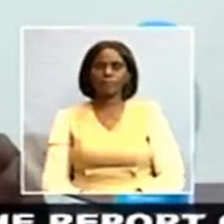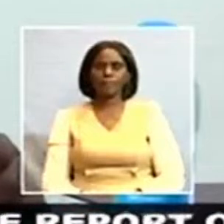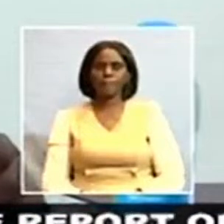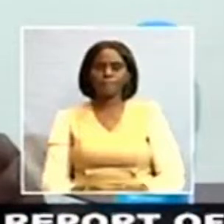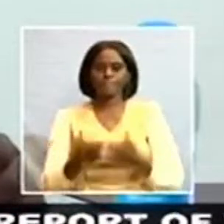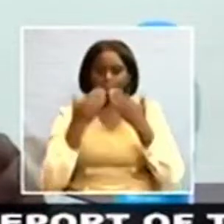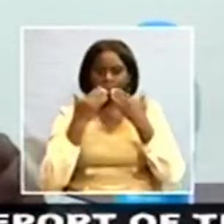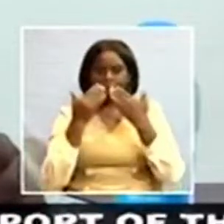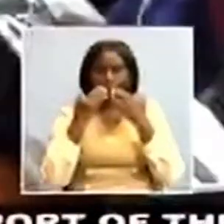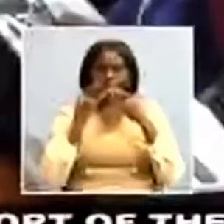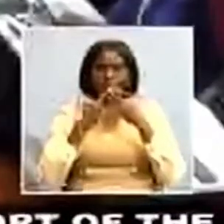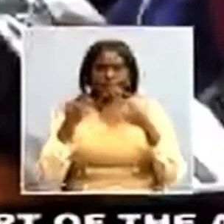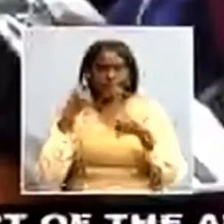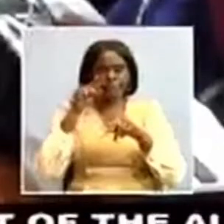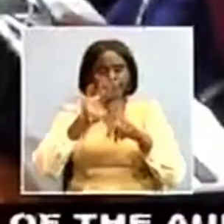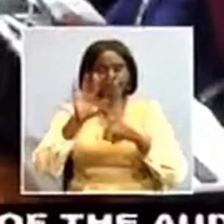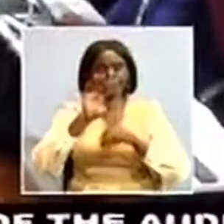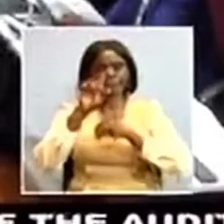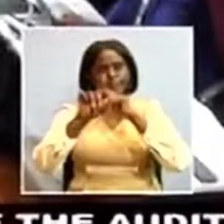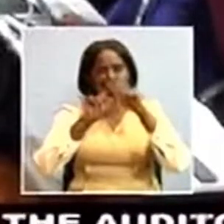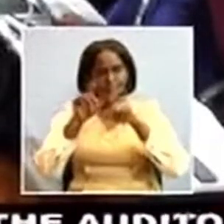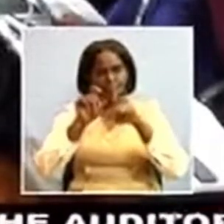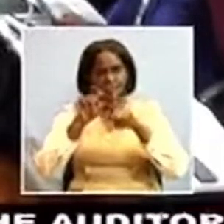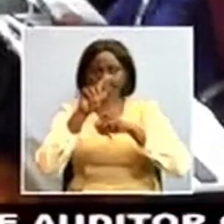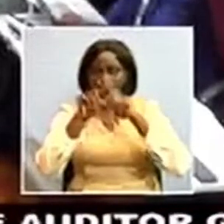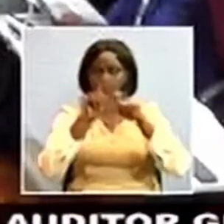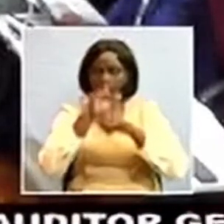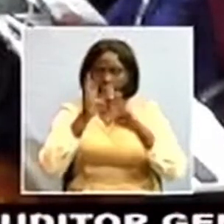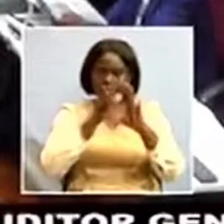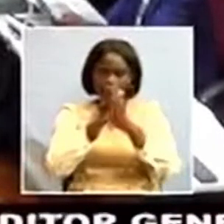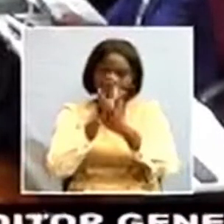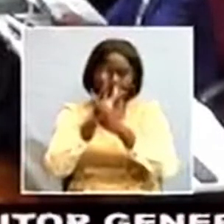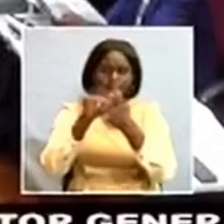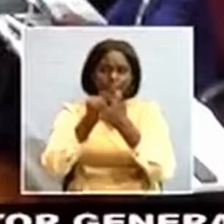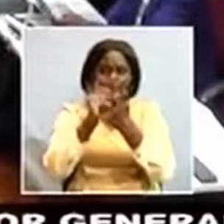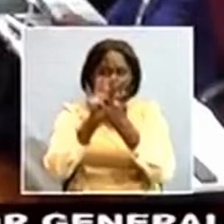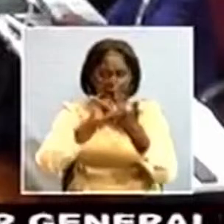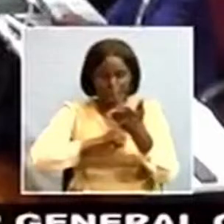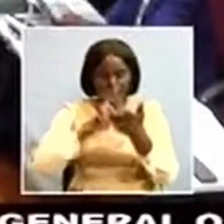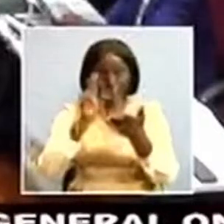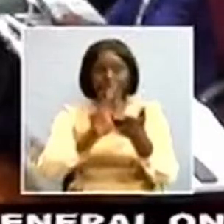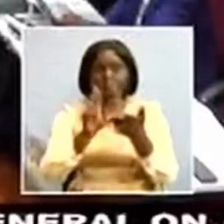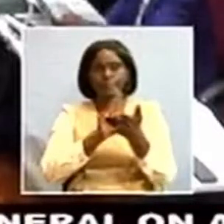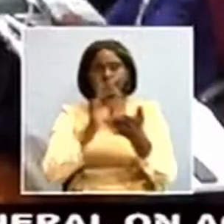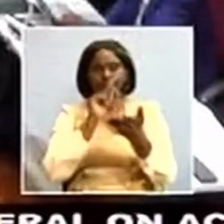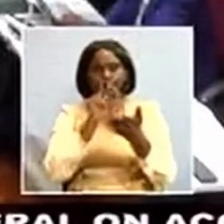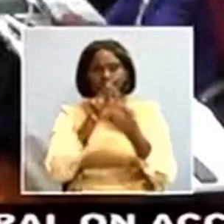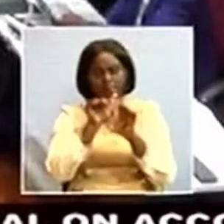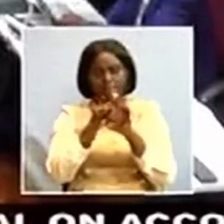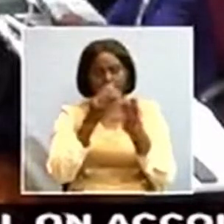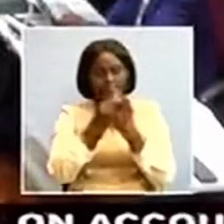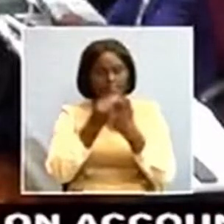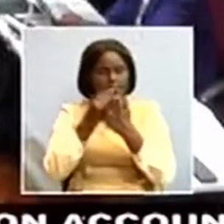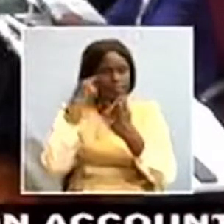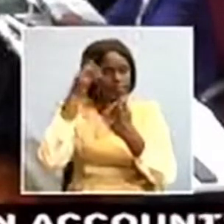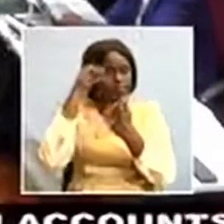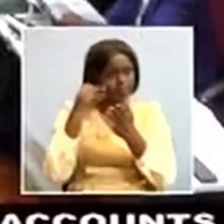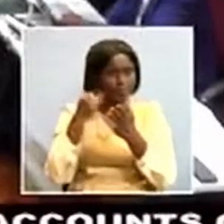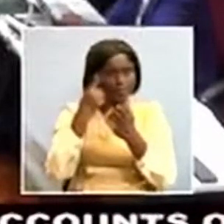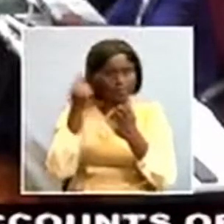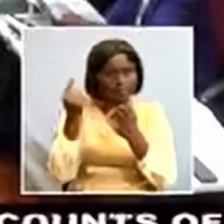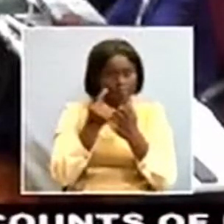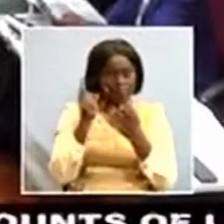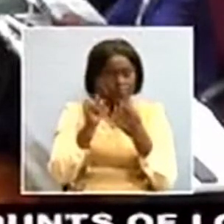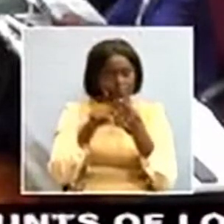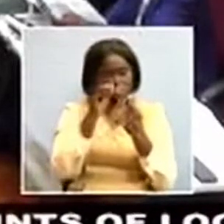Thank you, Chair, for that question. The question relates to how much we spent on the logistics for the officers that came to